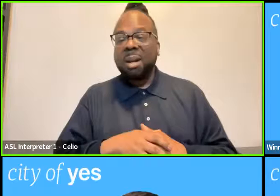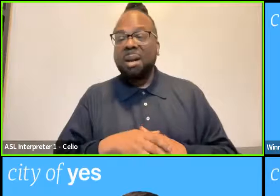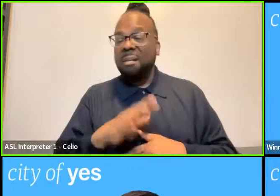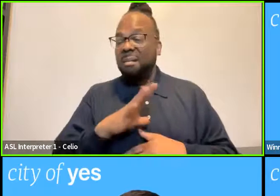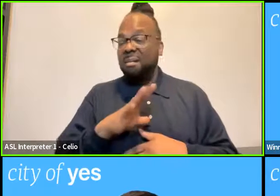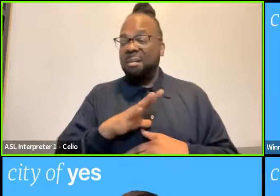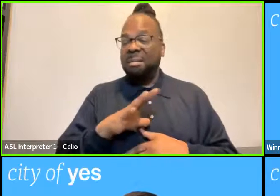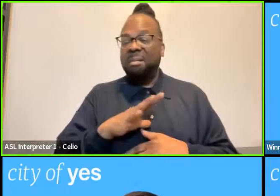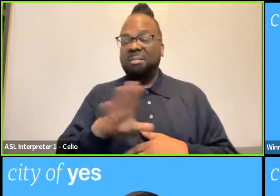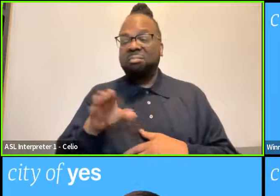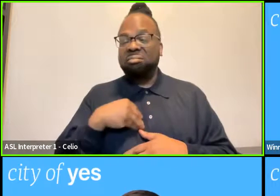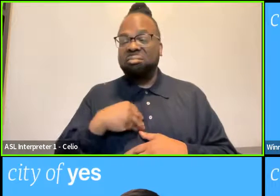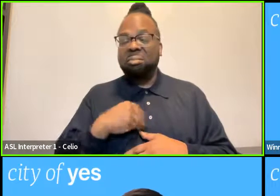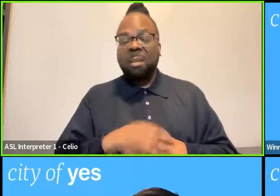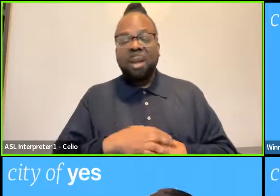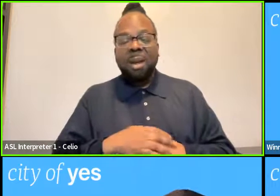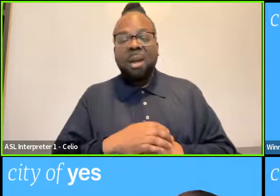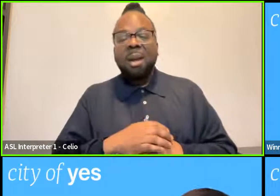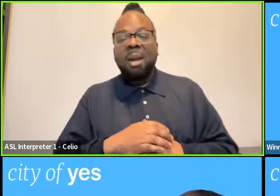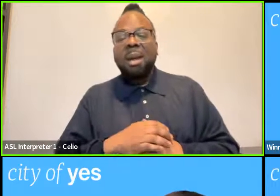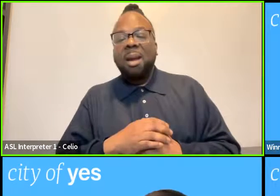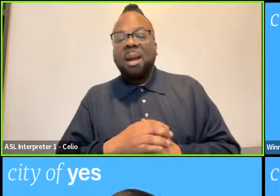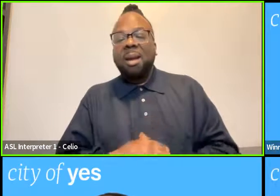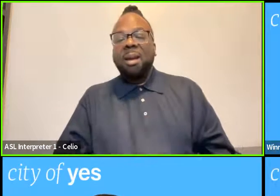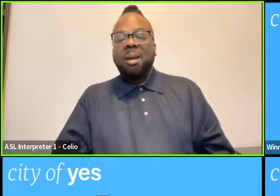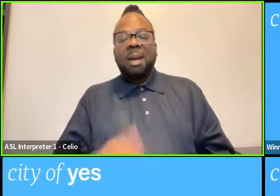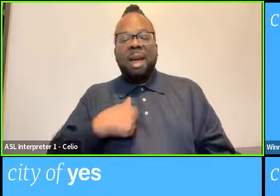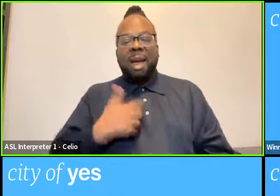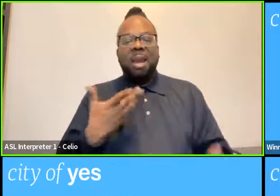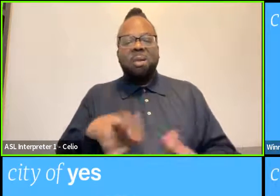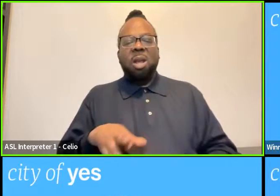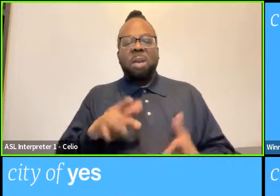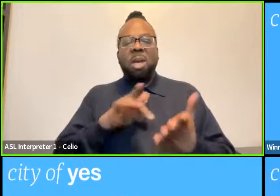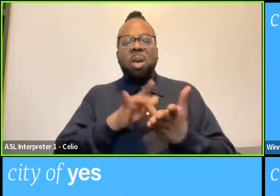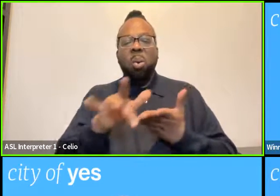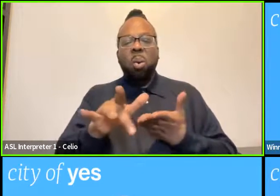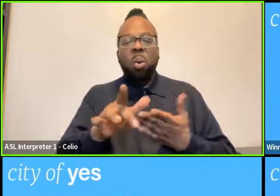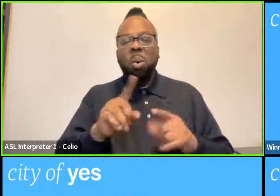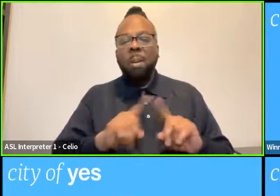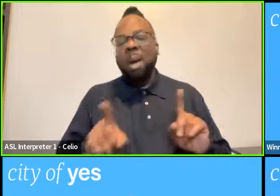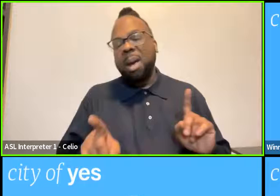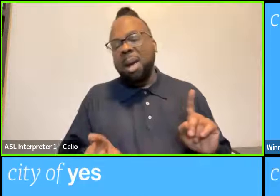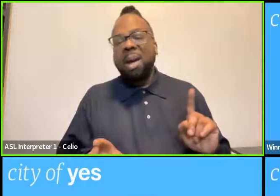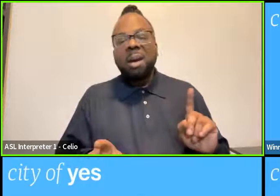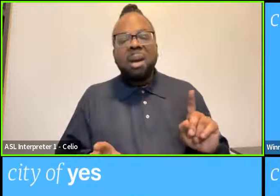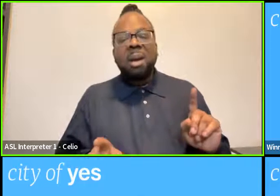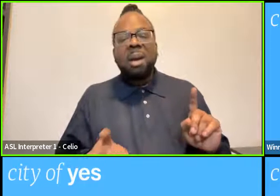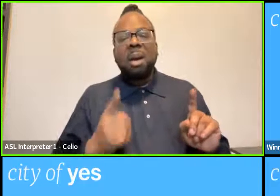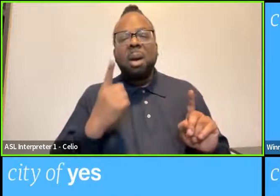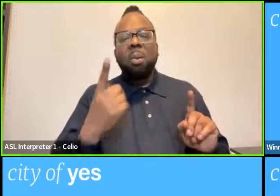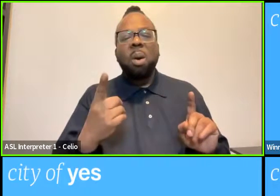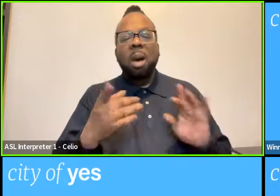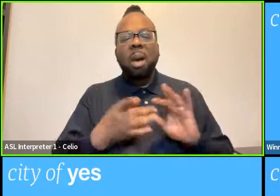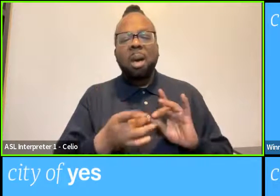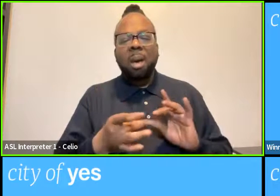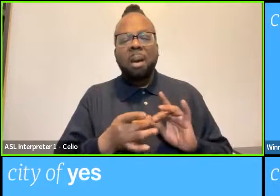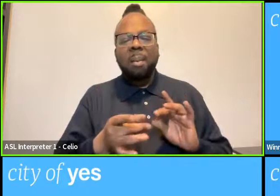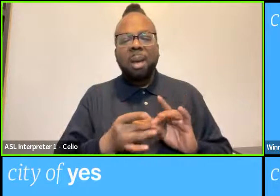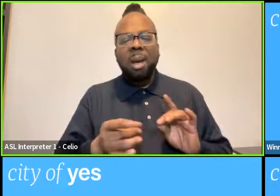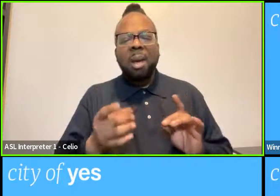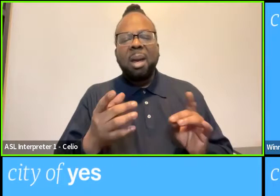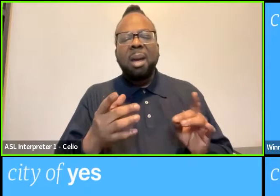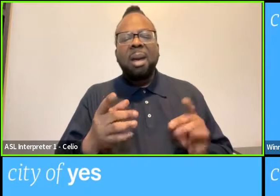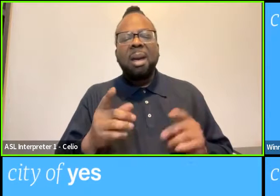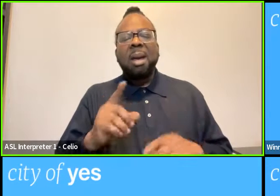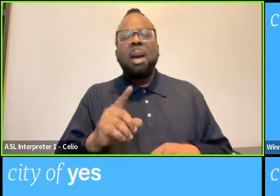me. Taylor? Yeah, I sure. don't want to be rude, but so I guess one comment comment and then a